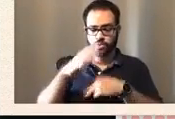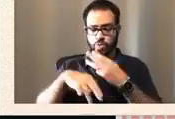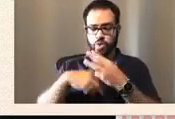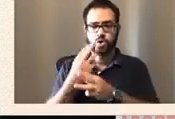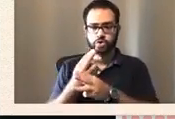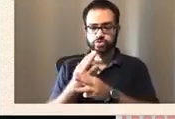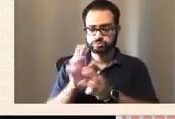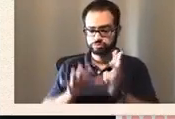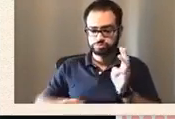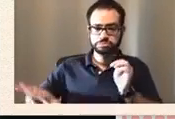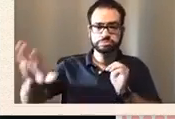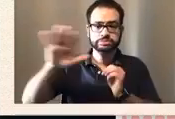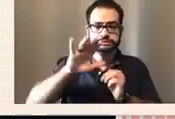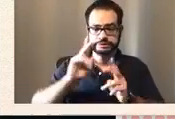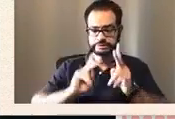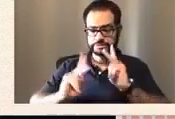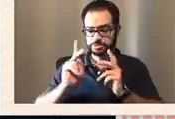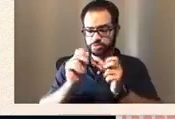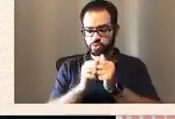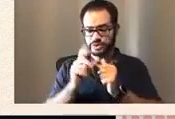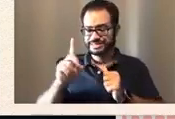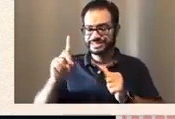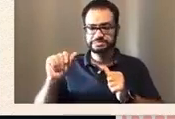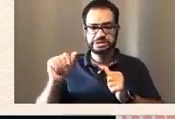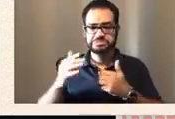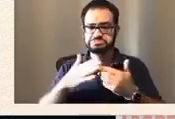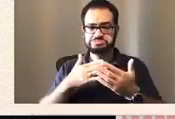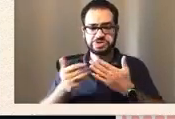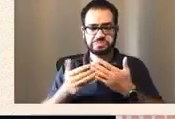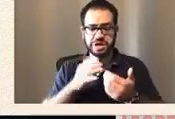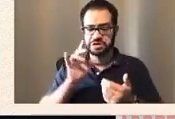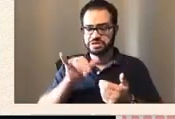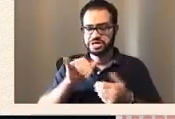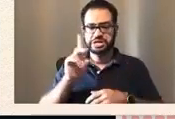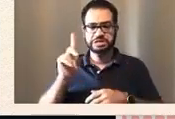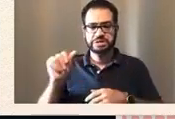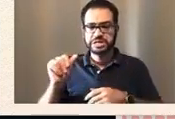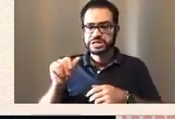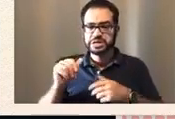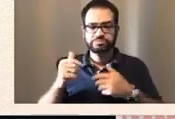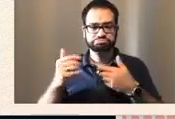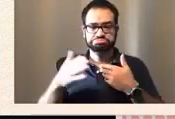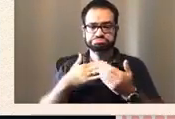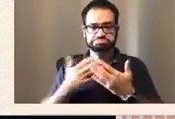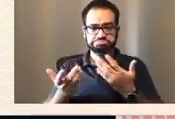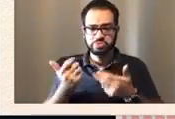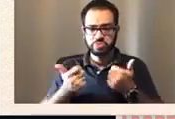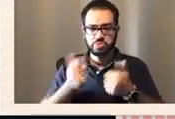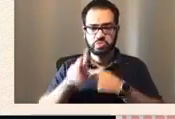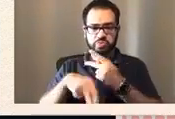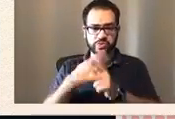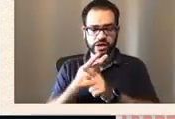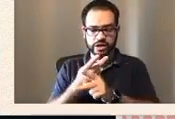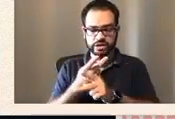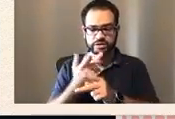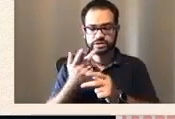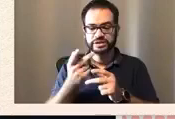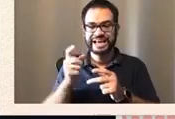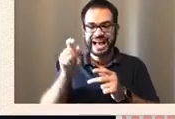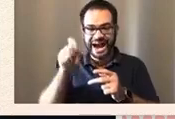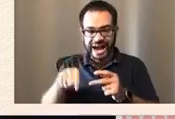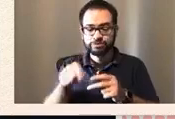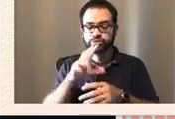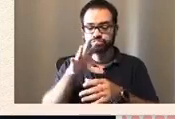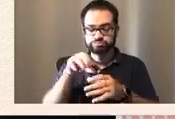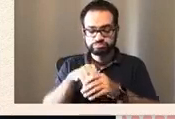with disabilities, regardless of what that disability is, have to exist with non-disabled people who don't